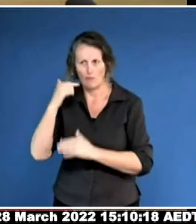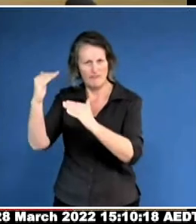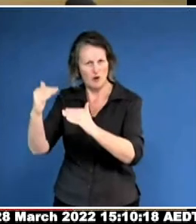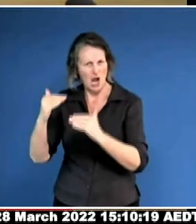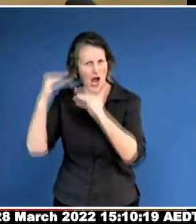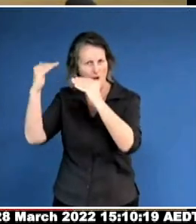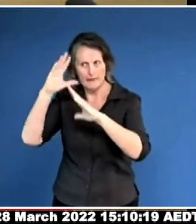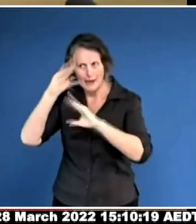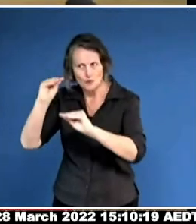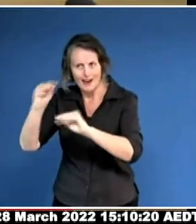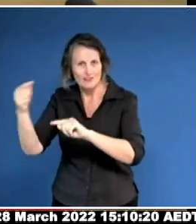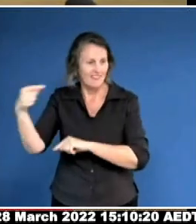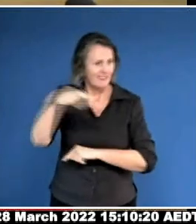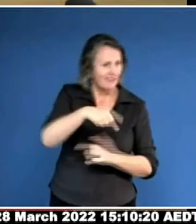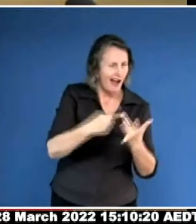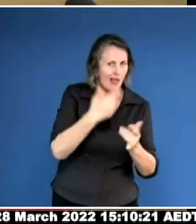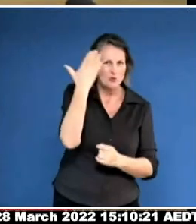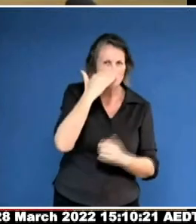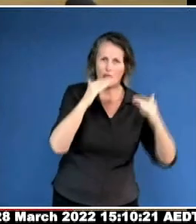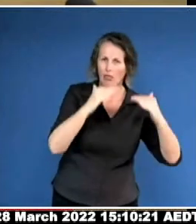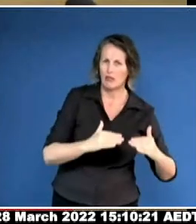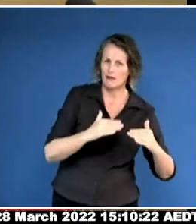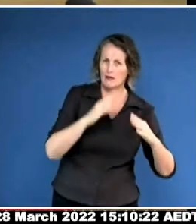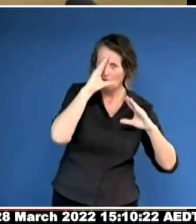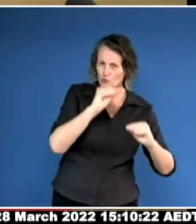school. The other students would tease me